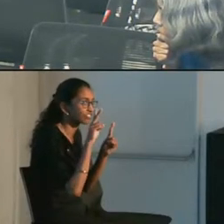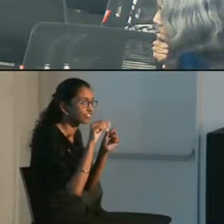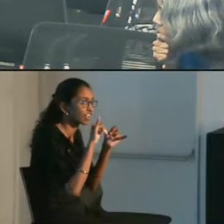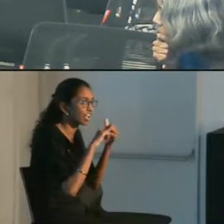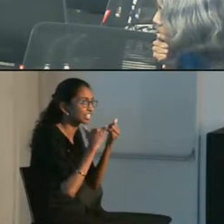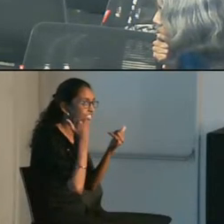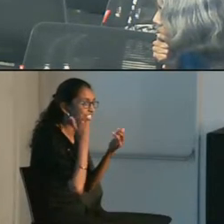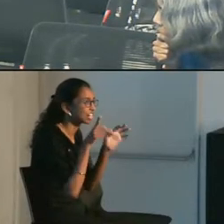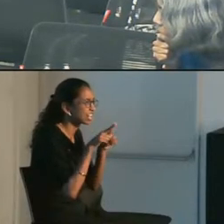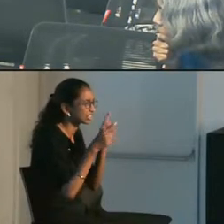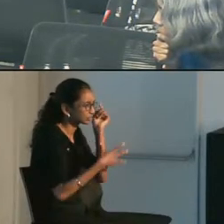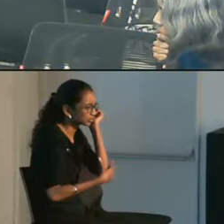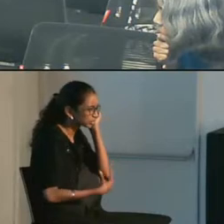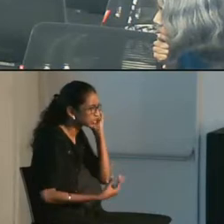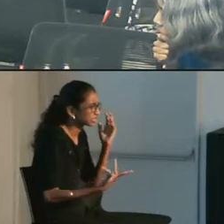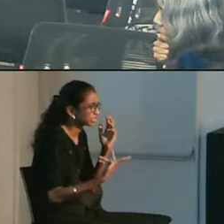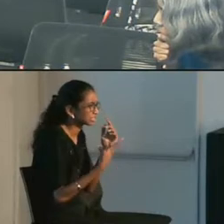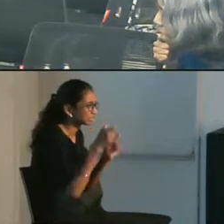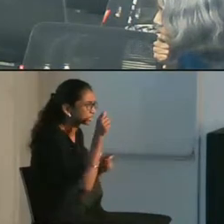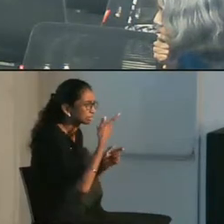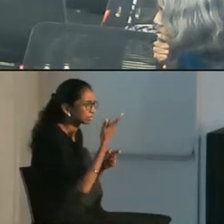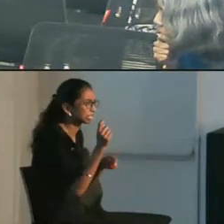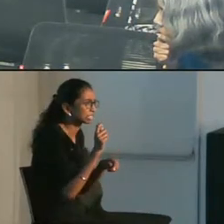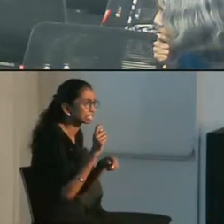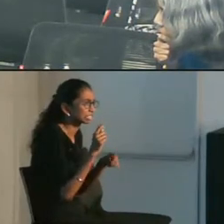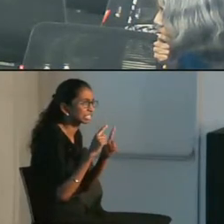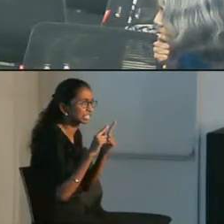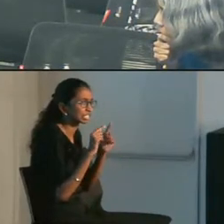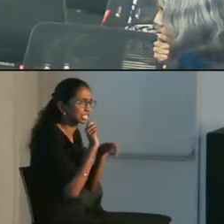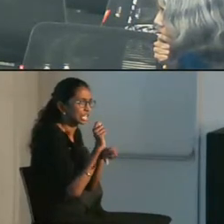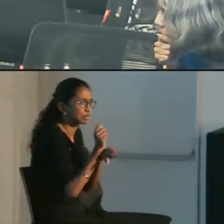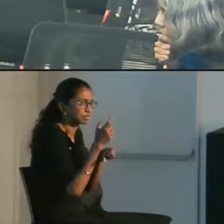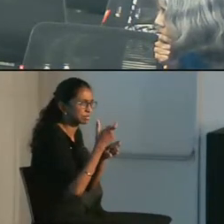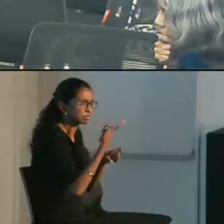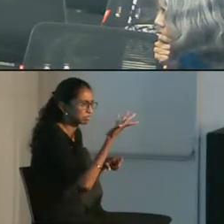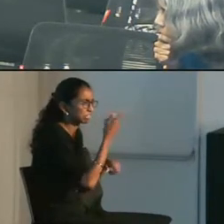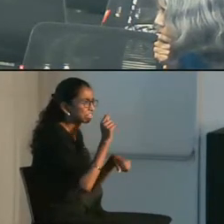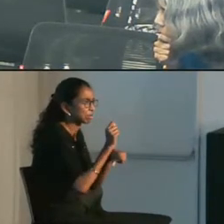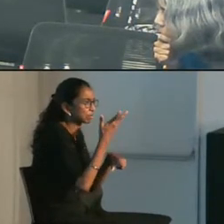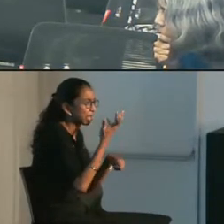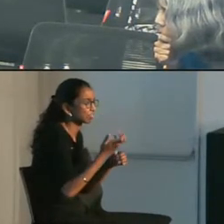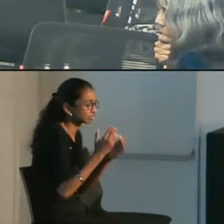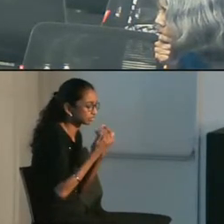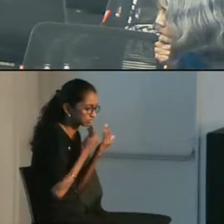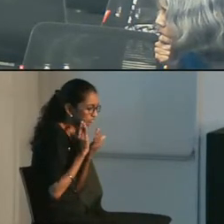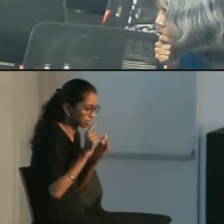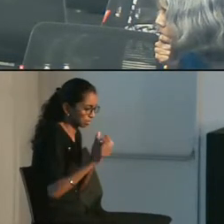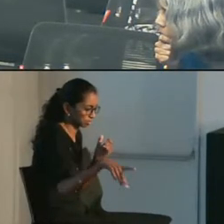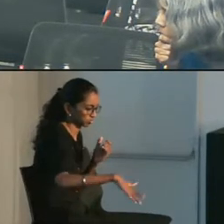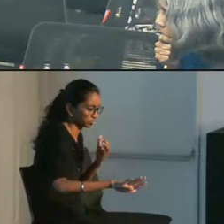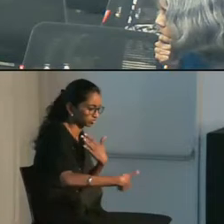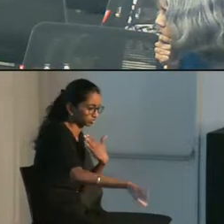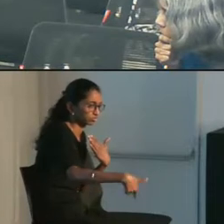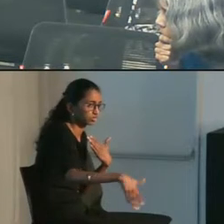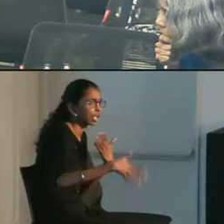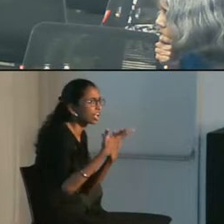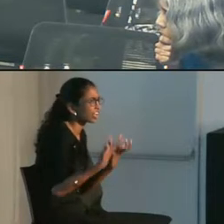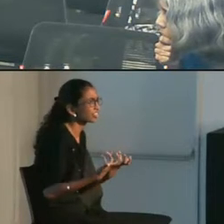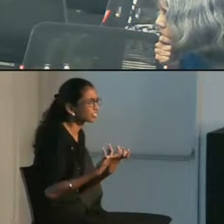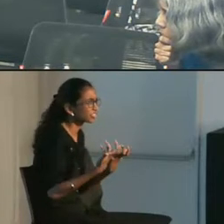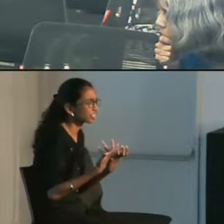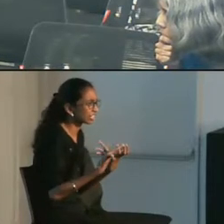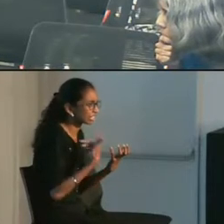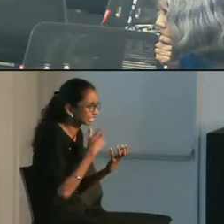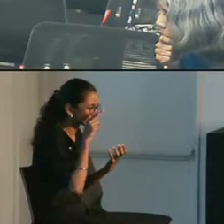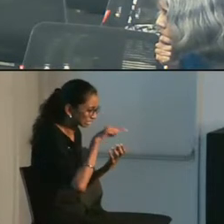about even parks. I want to talk about temple entries, which is still denied to this day. So in that context, and